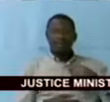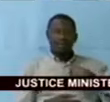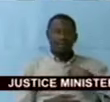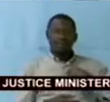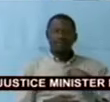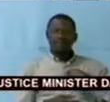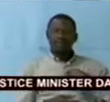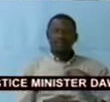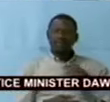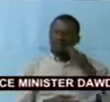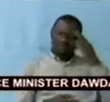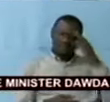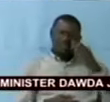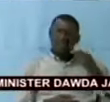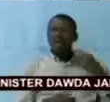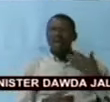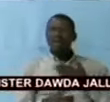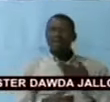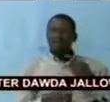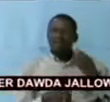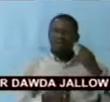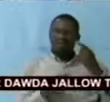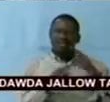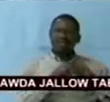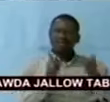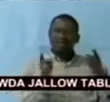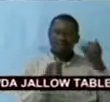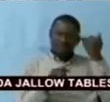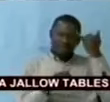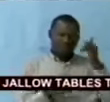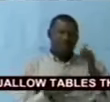I beg to differ. That was my understanding. And